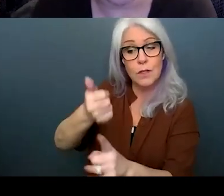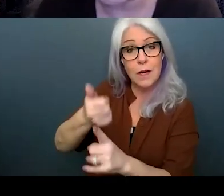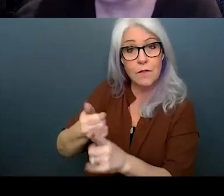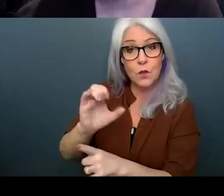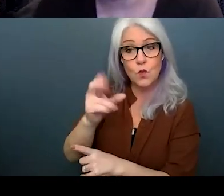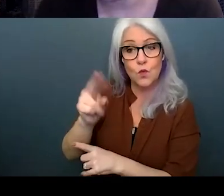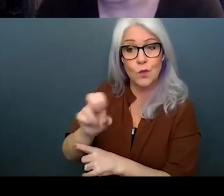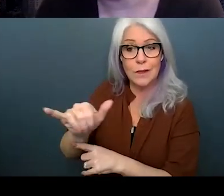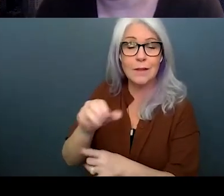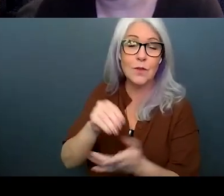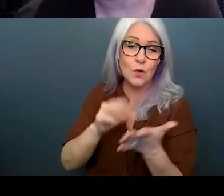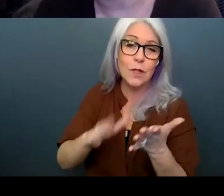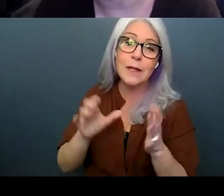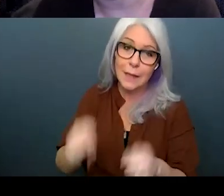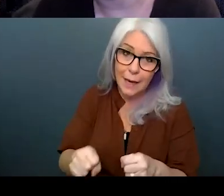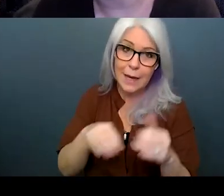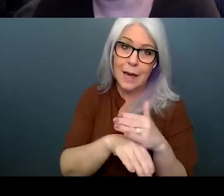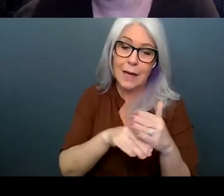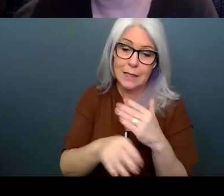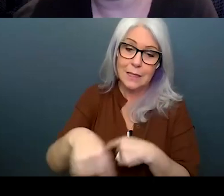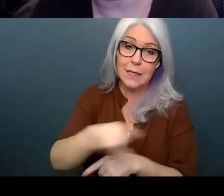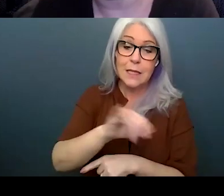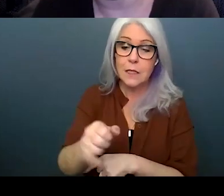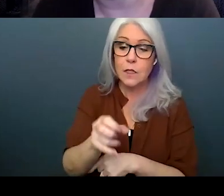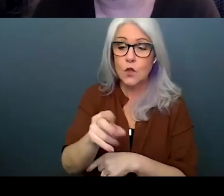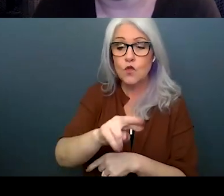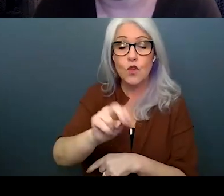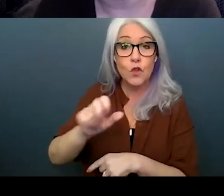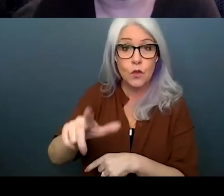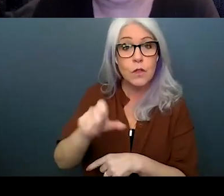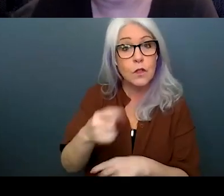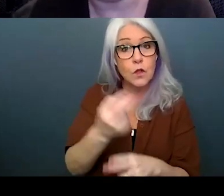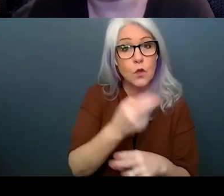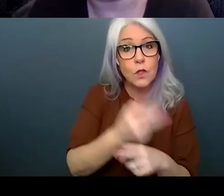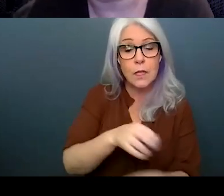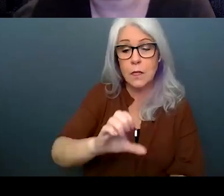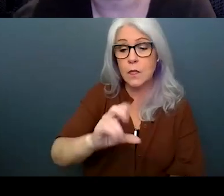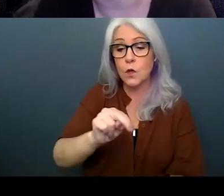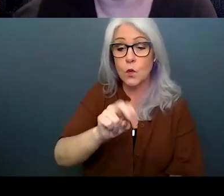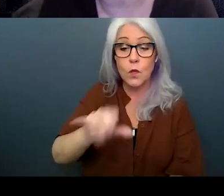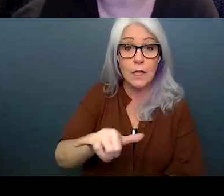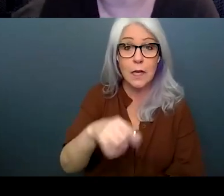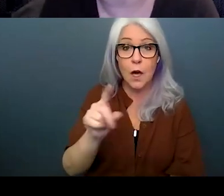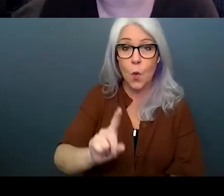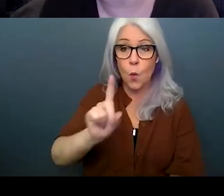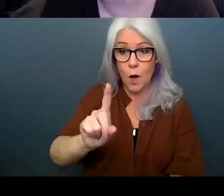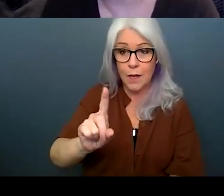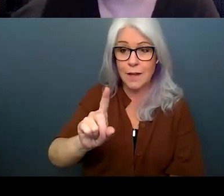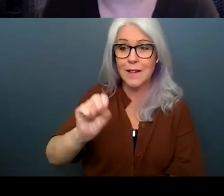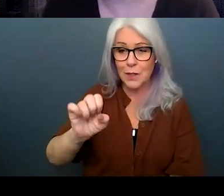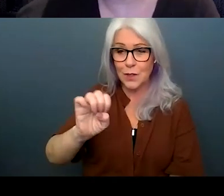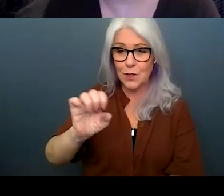these journals through the library systems database using CUNY OneSearch. And I'm going to walk you through how to get there.